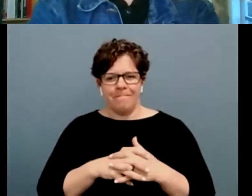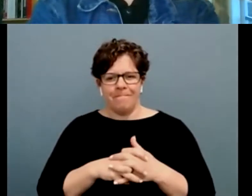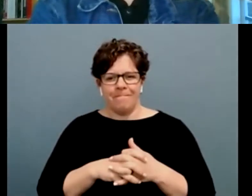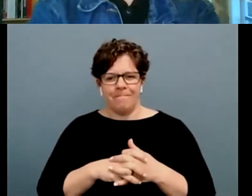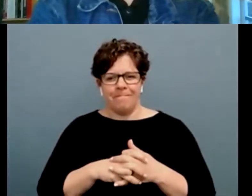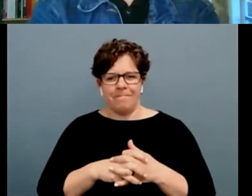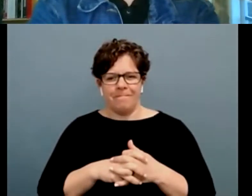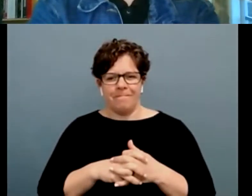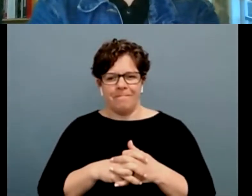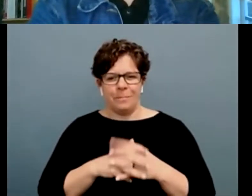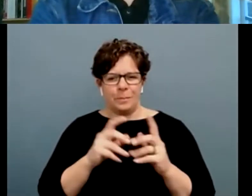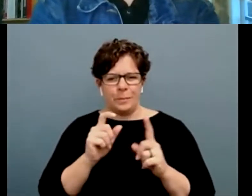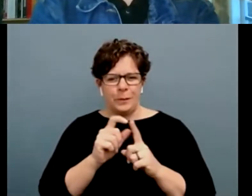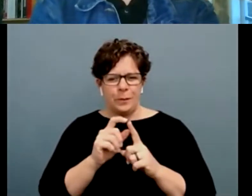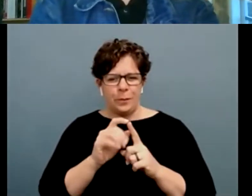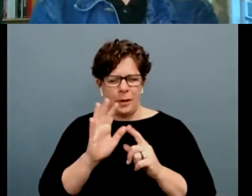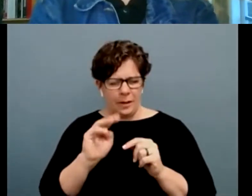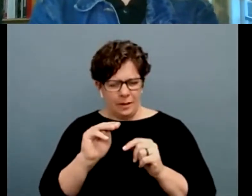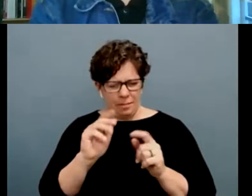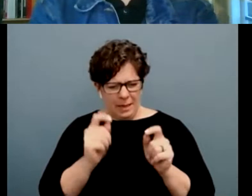want to say manipulations.